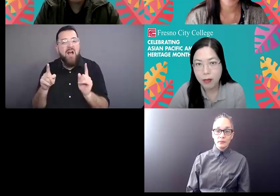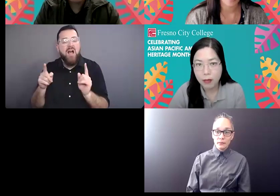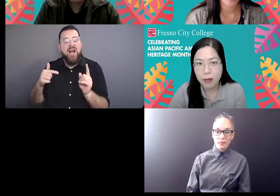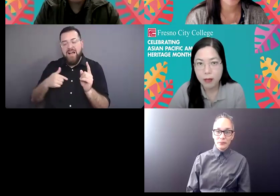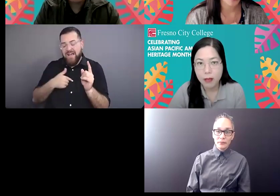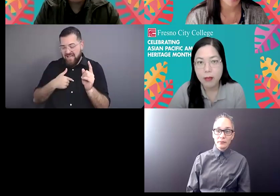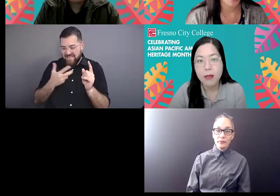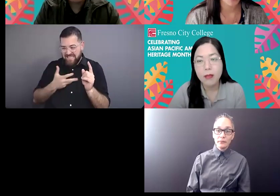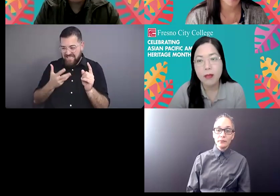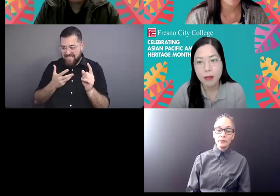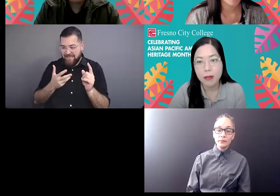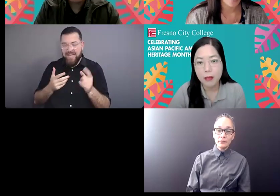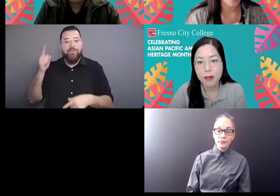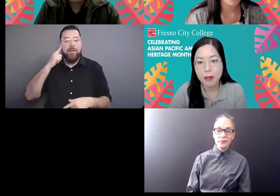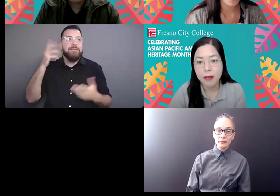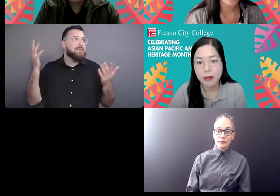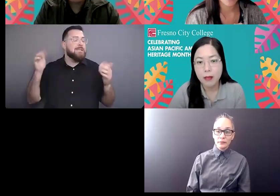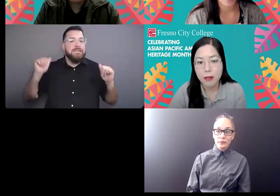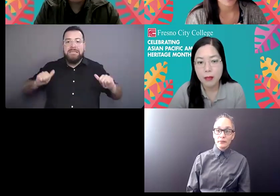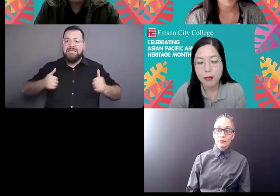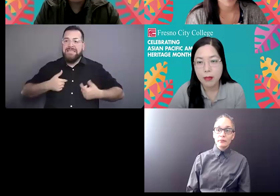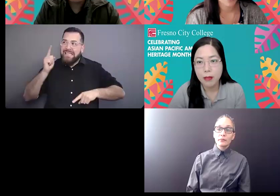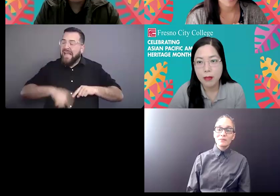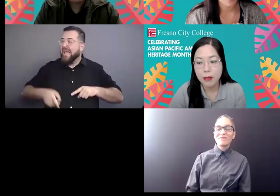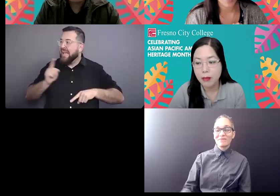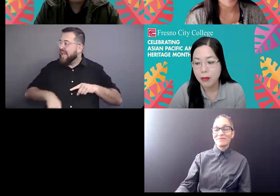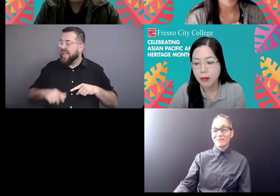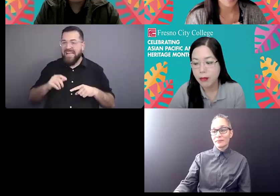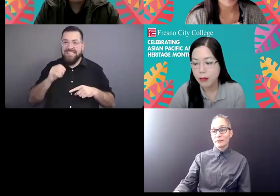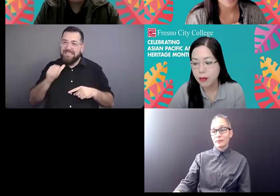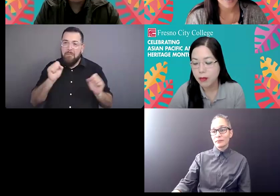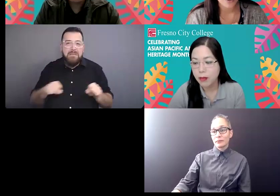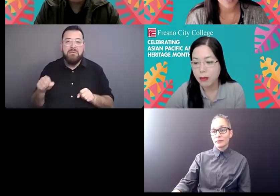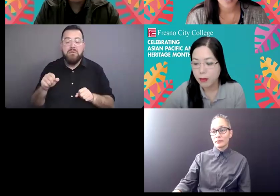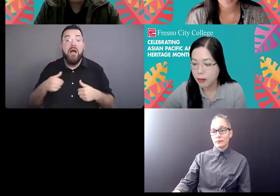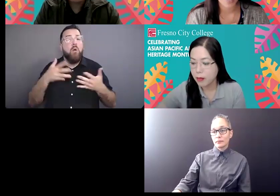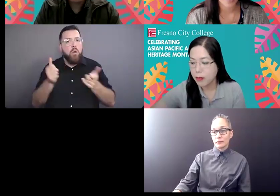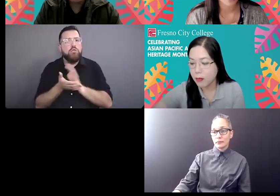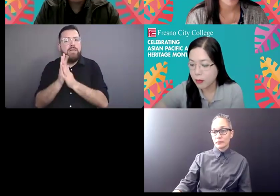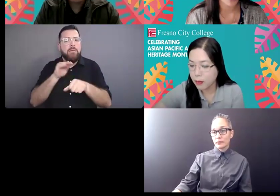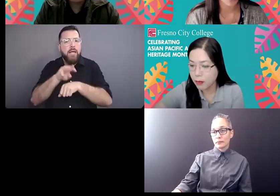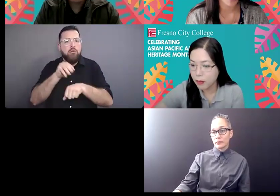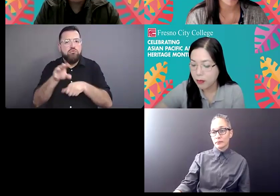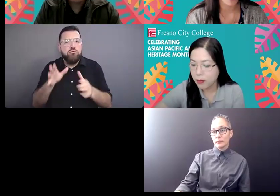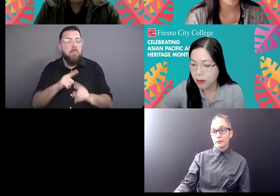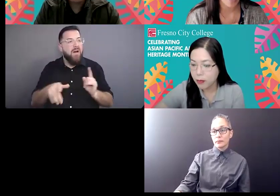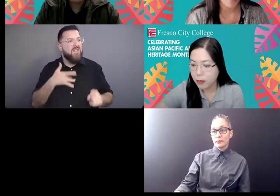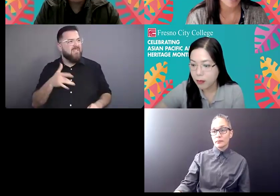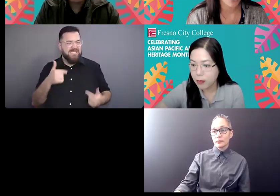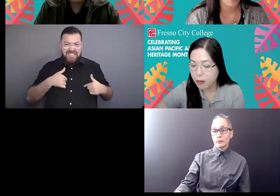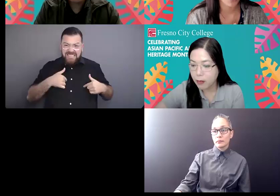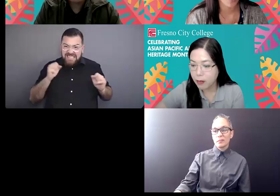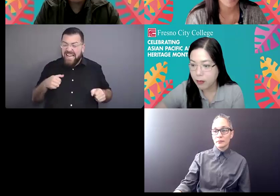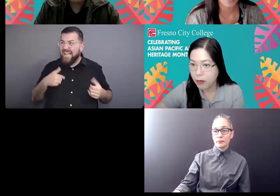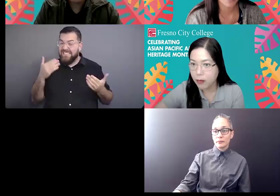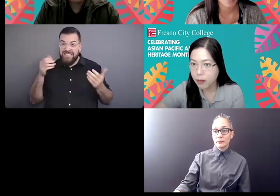say, I didn't think I could do it. I wanted to be a counselor, but I didn't think I was cut out to be a counselor, go into that